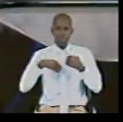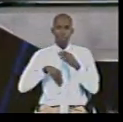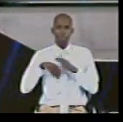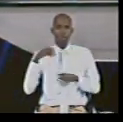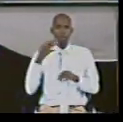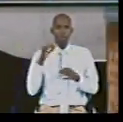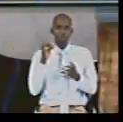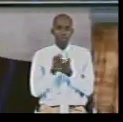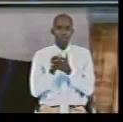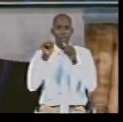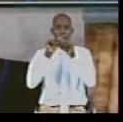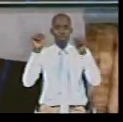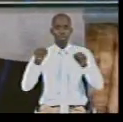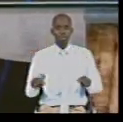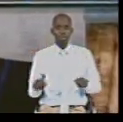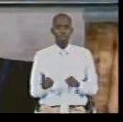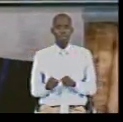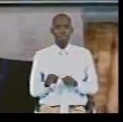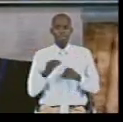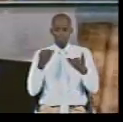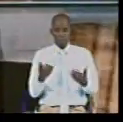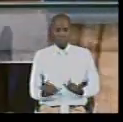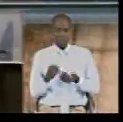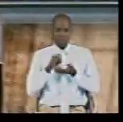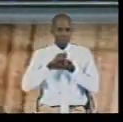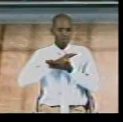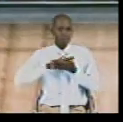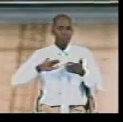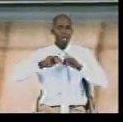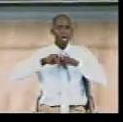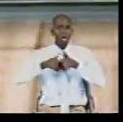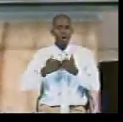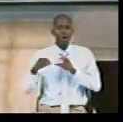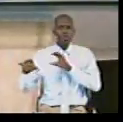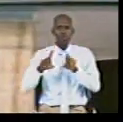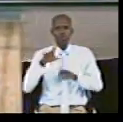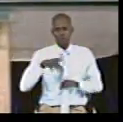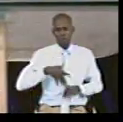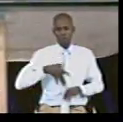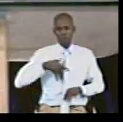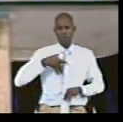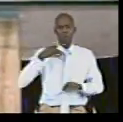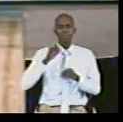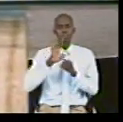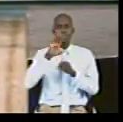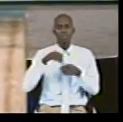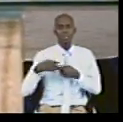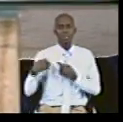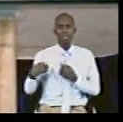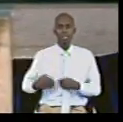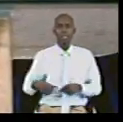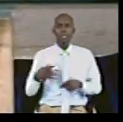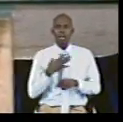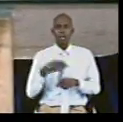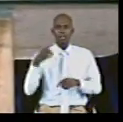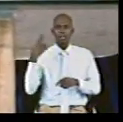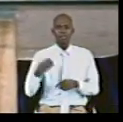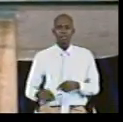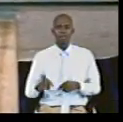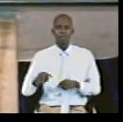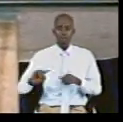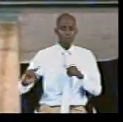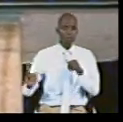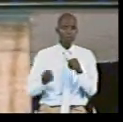altar being sanctified, how did you feel in your heart? And the first problem and the